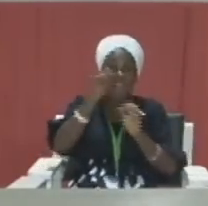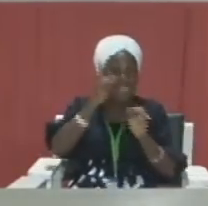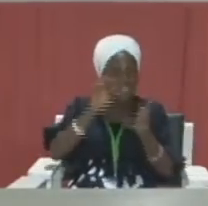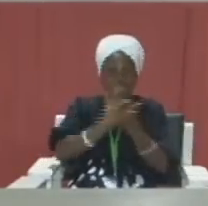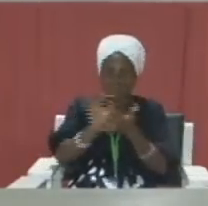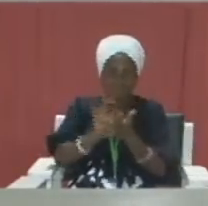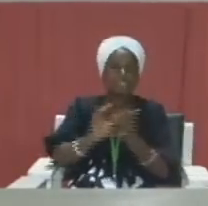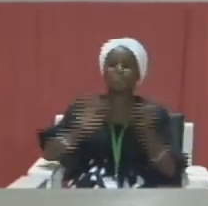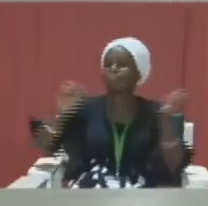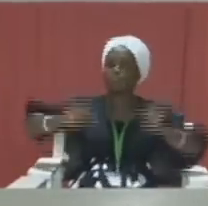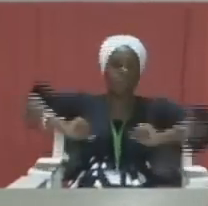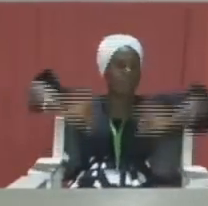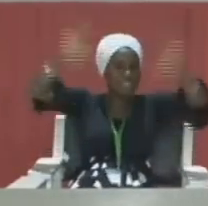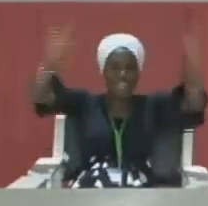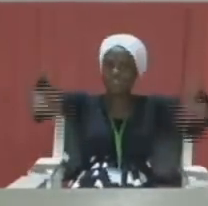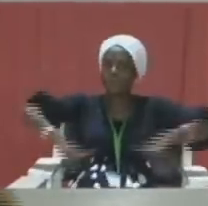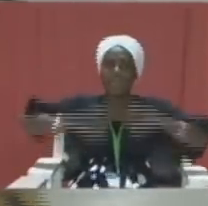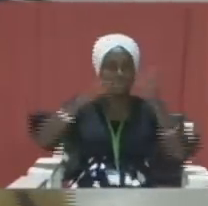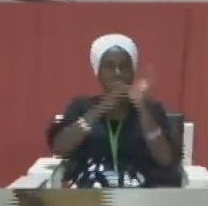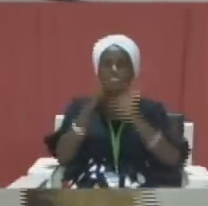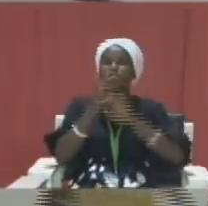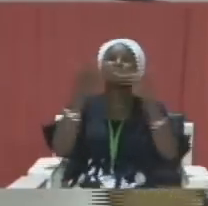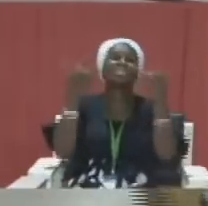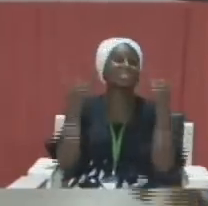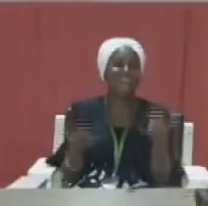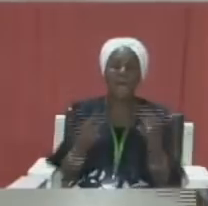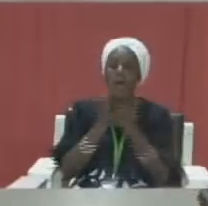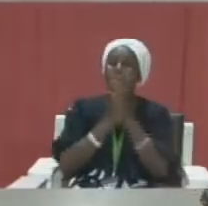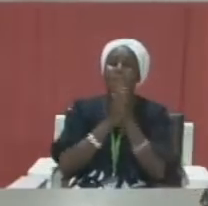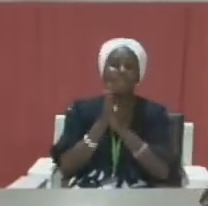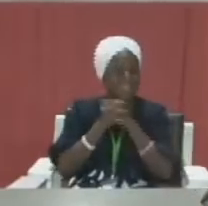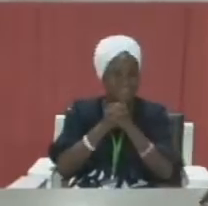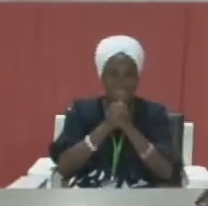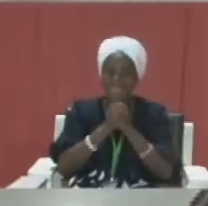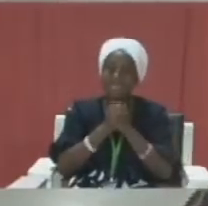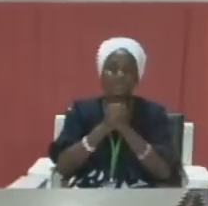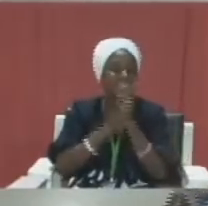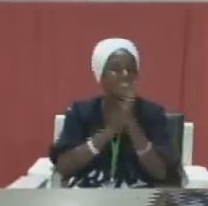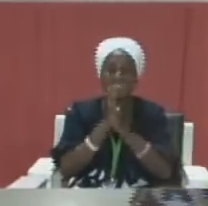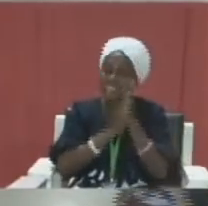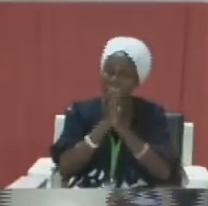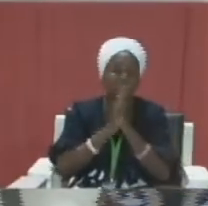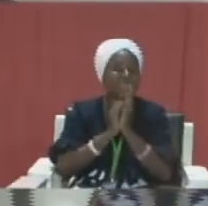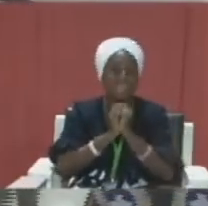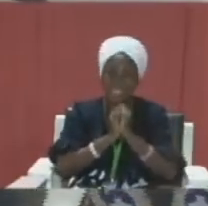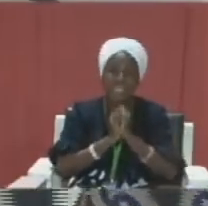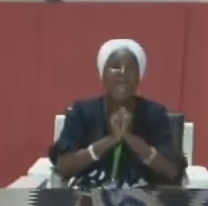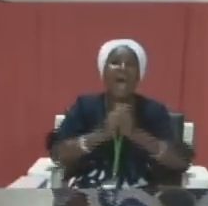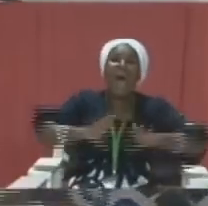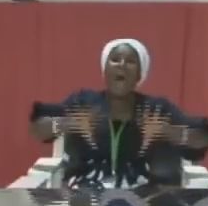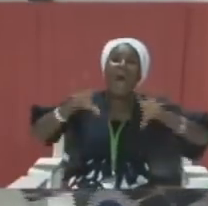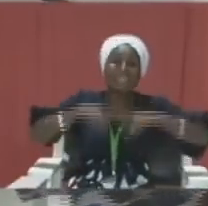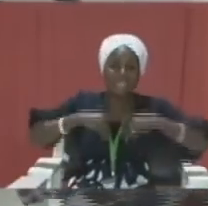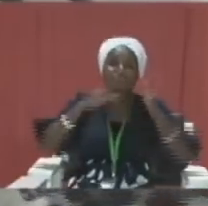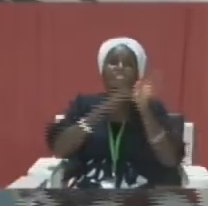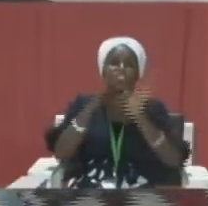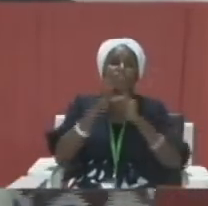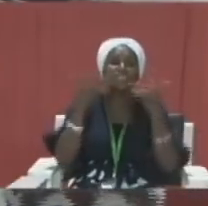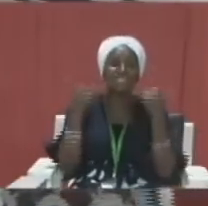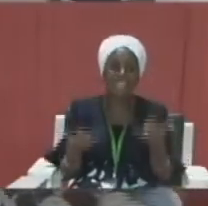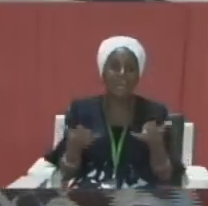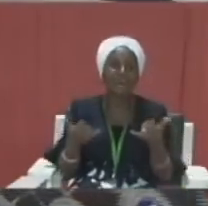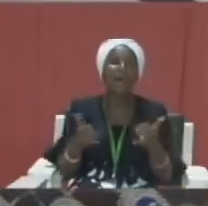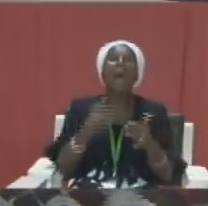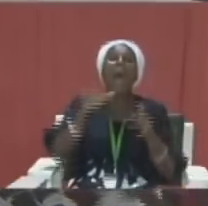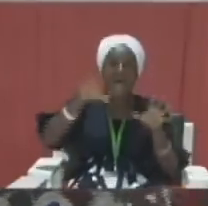forgiven. It's time to accept the only man that can deliver from sin. The only one that conquered sin.